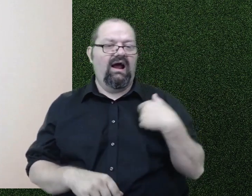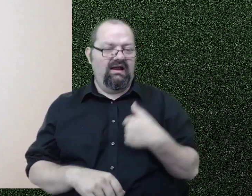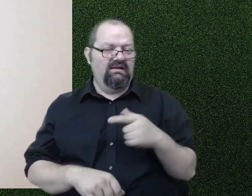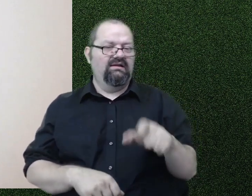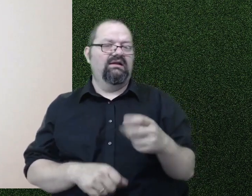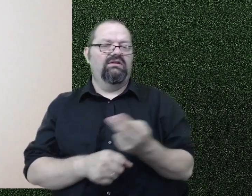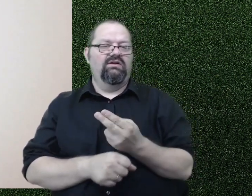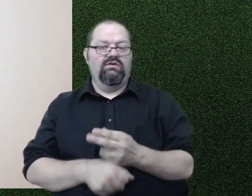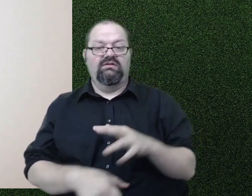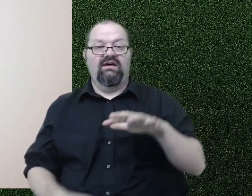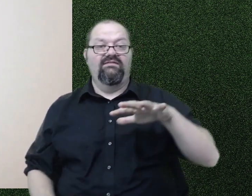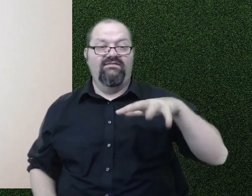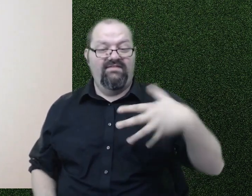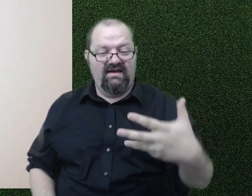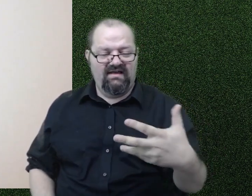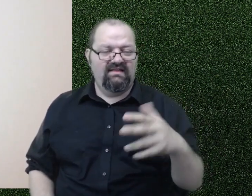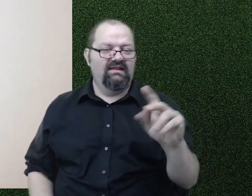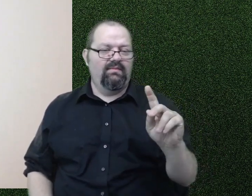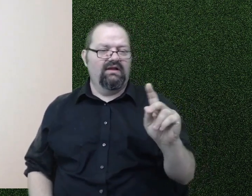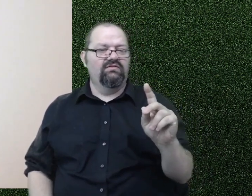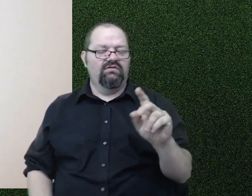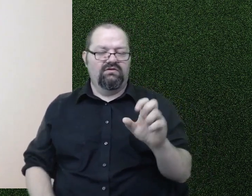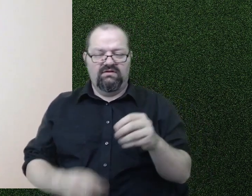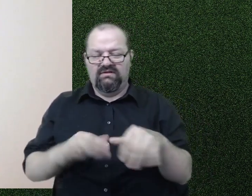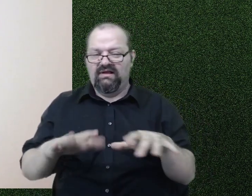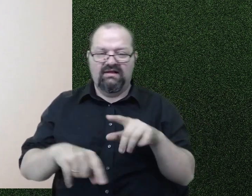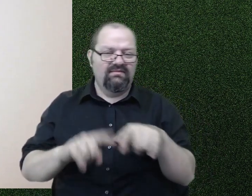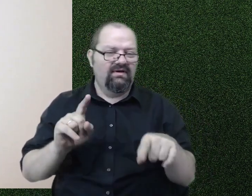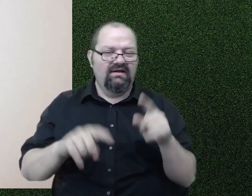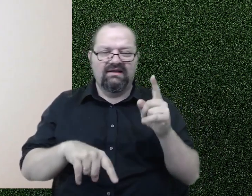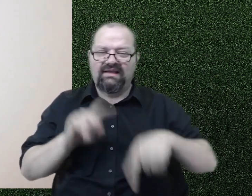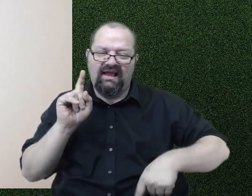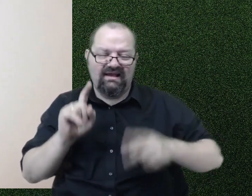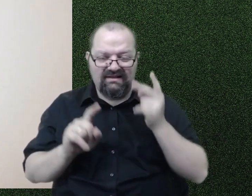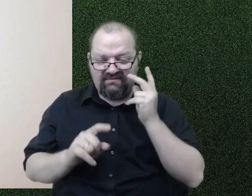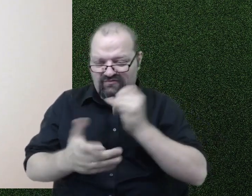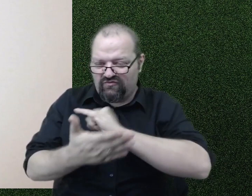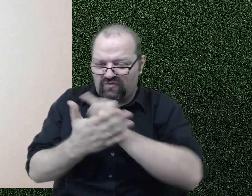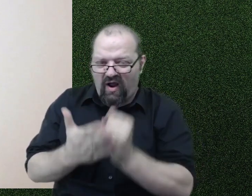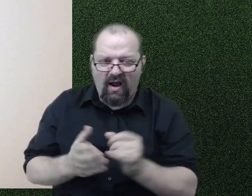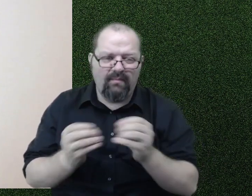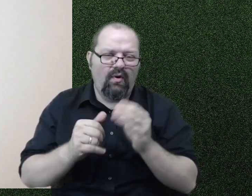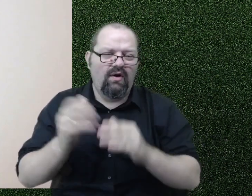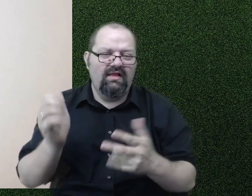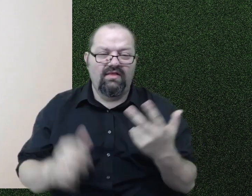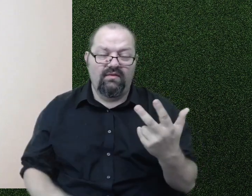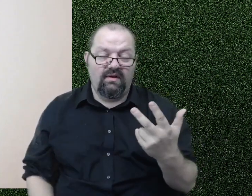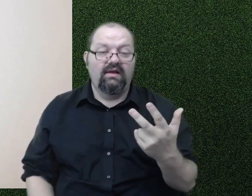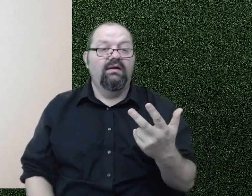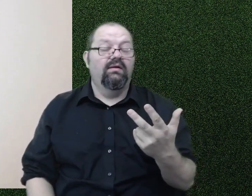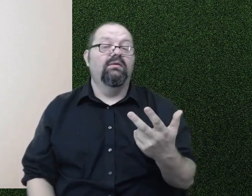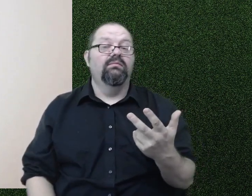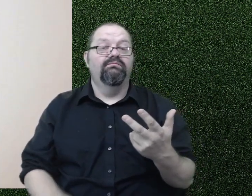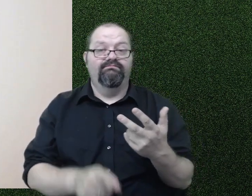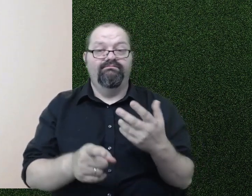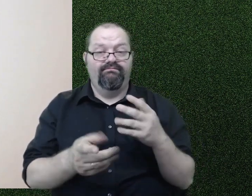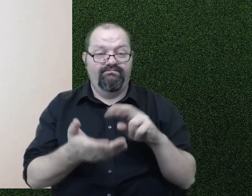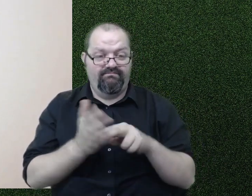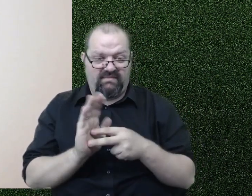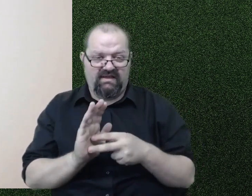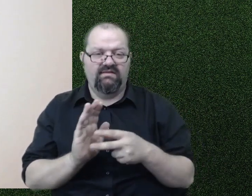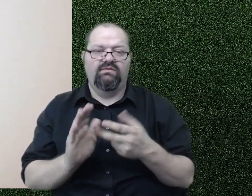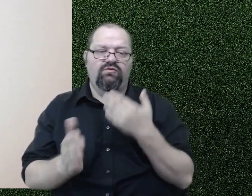Can't really do that because we can't see beyond 3 dimensions. And so there is a very good reason that we talk about n-dimensional